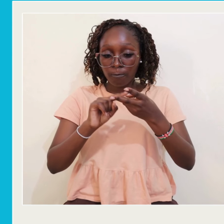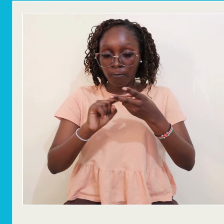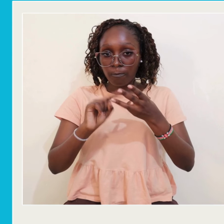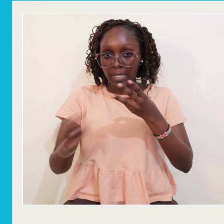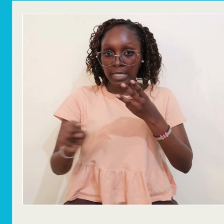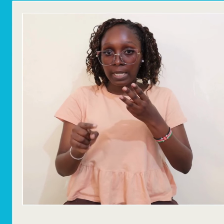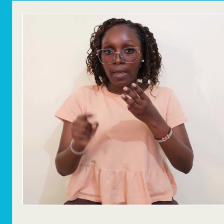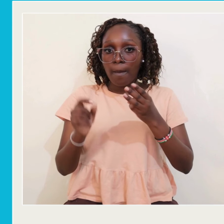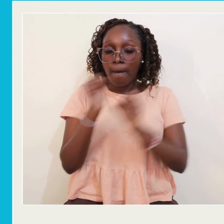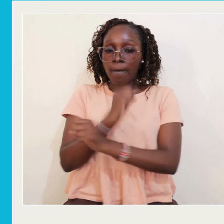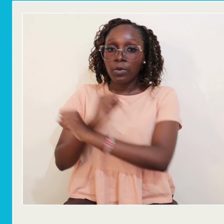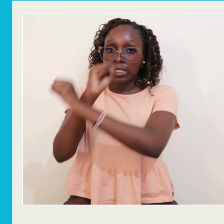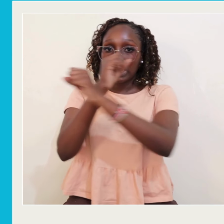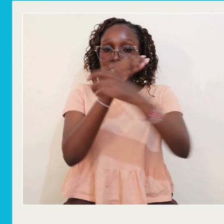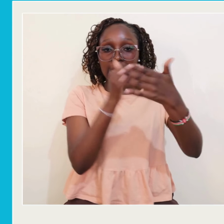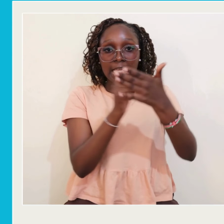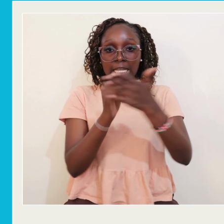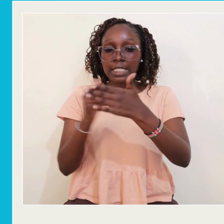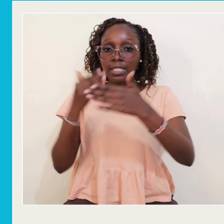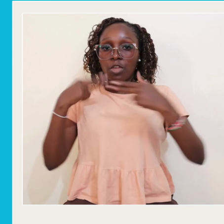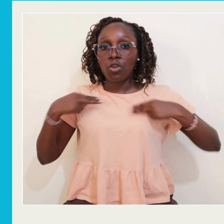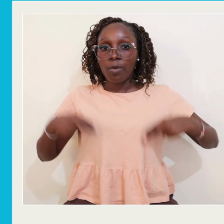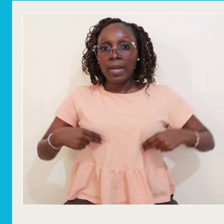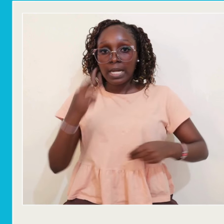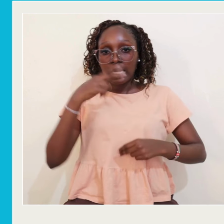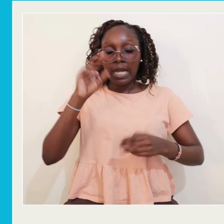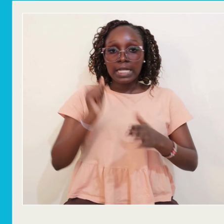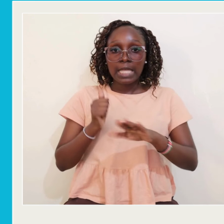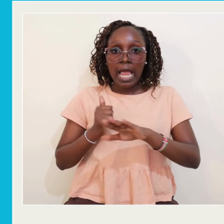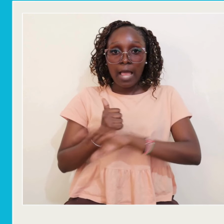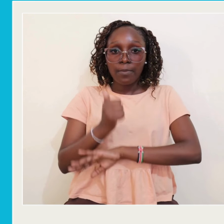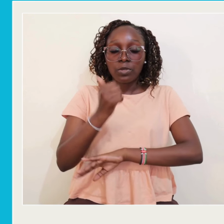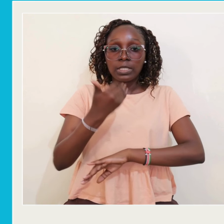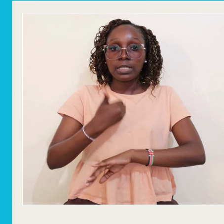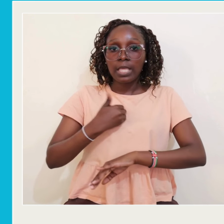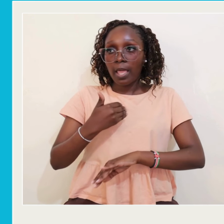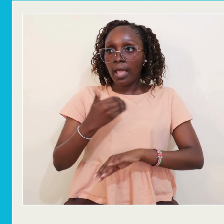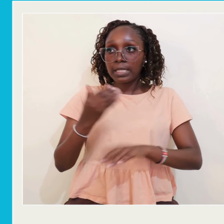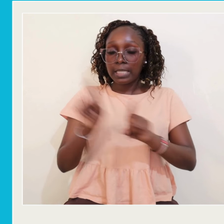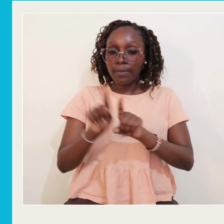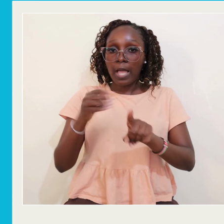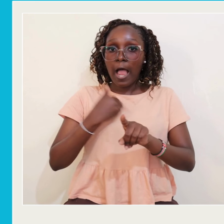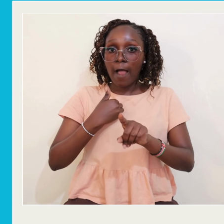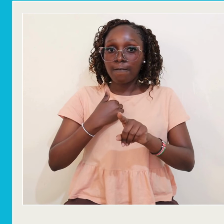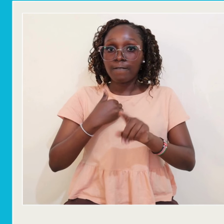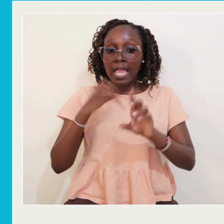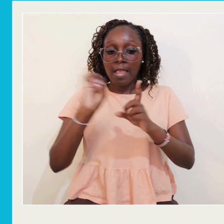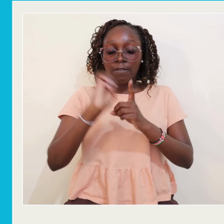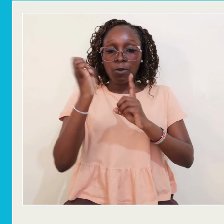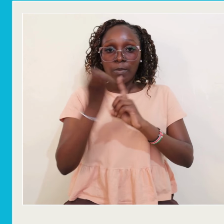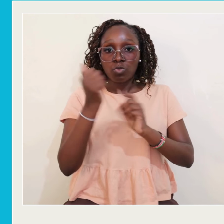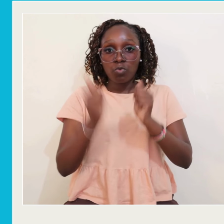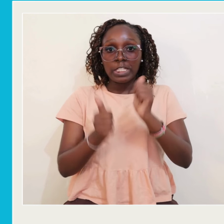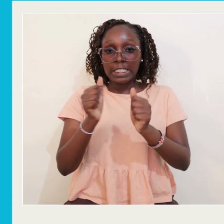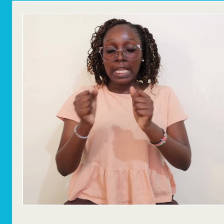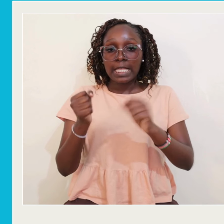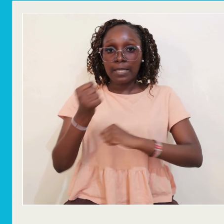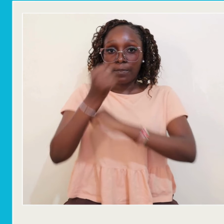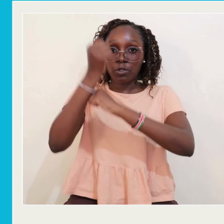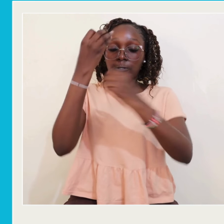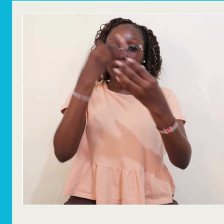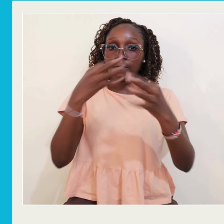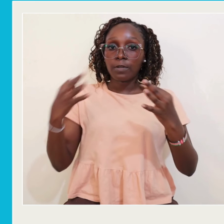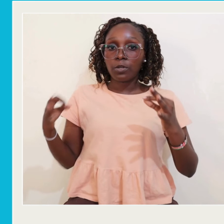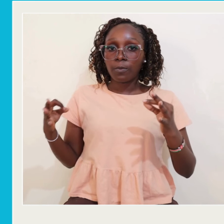finally, protecting them against human rights abuses and fostering an environment that supports these freedoms.